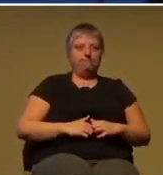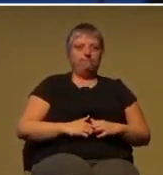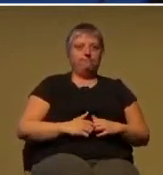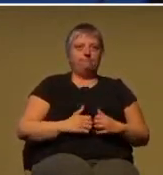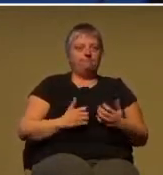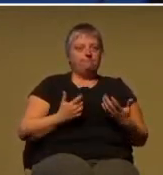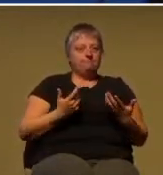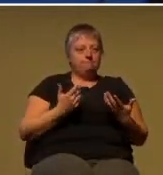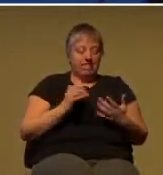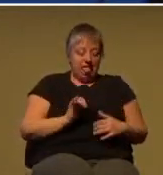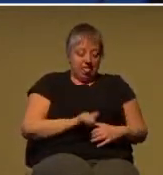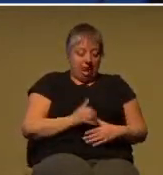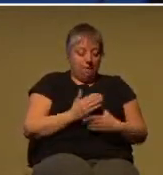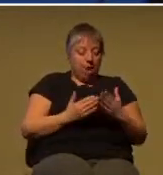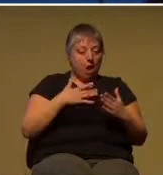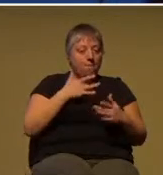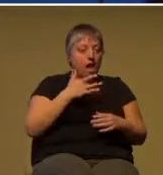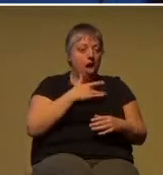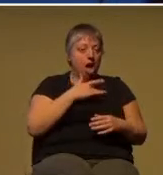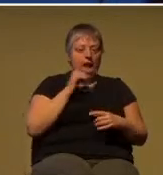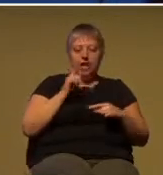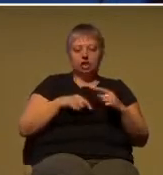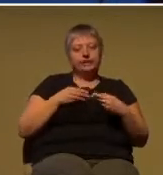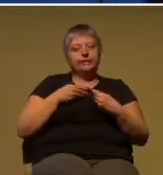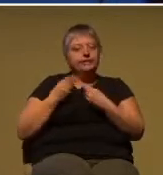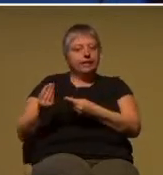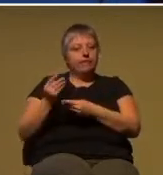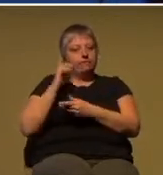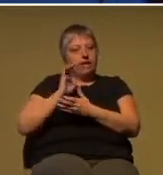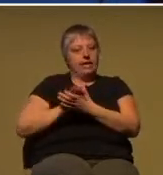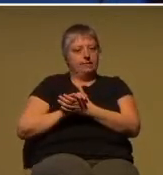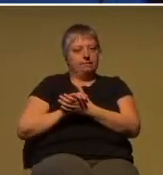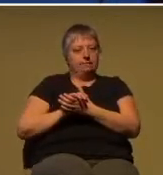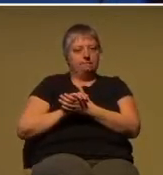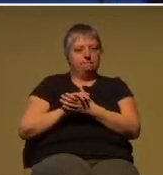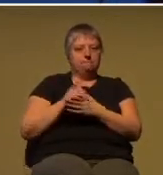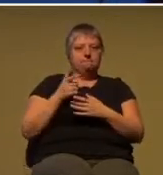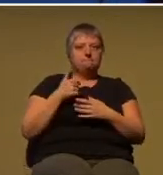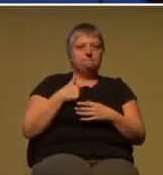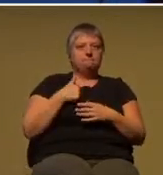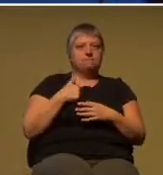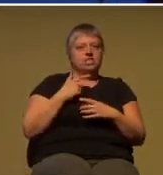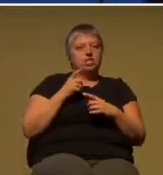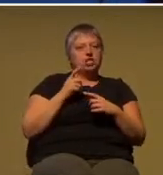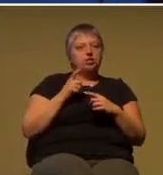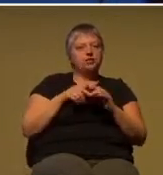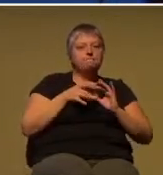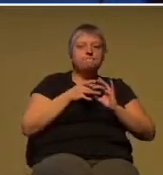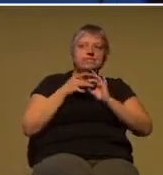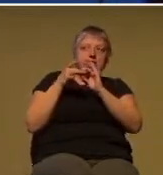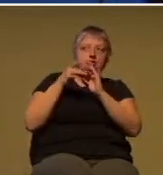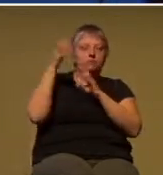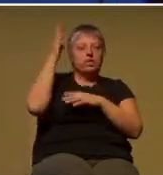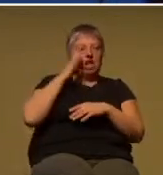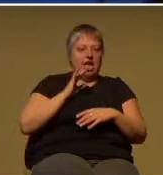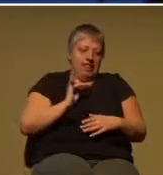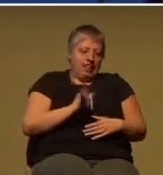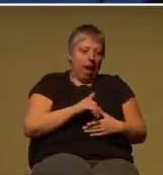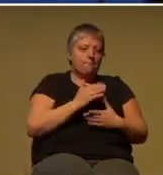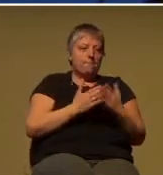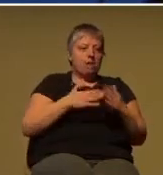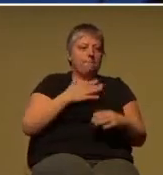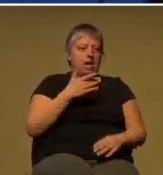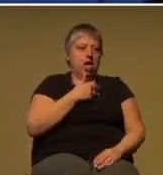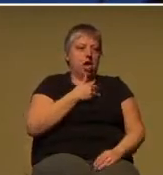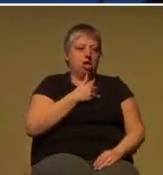couldn't really give that part of my heart to Stephen. I didn't really have a relationship with God in that part either. So God started to